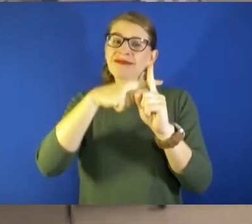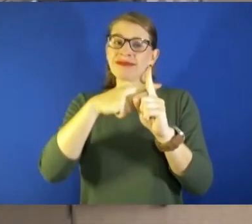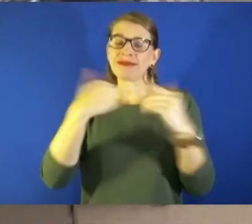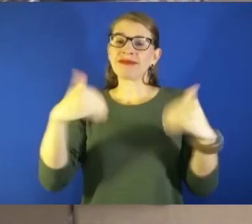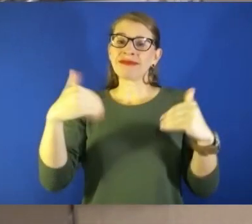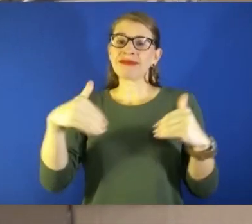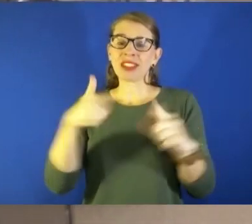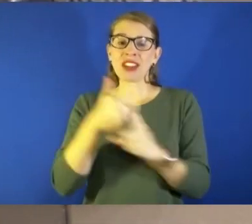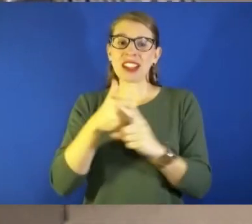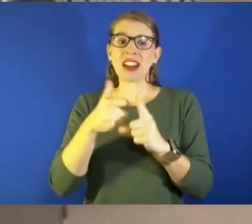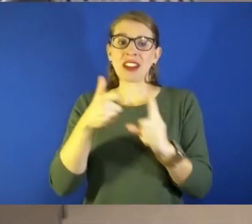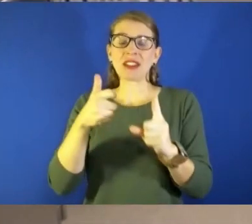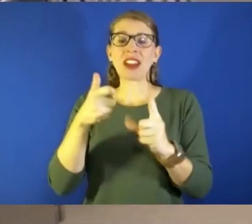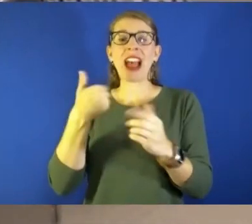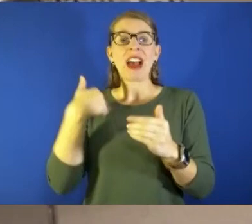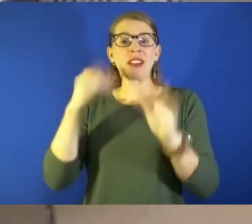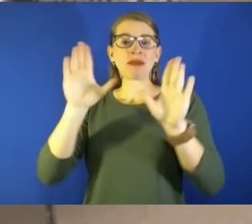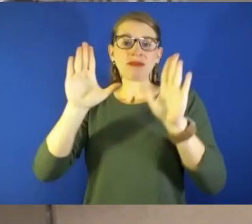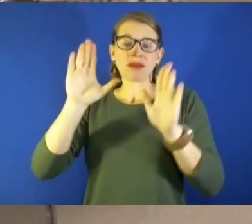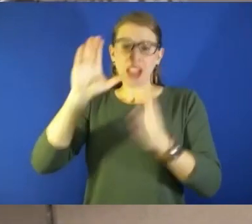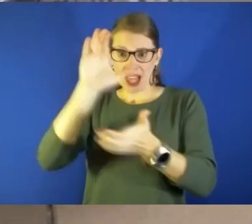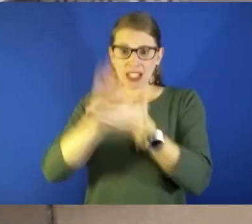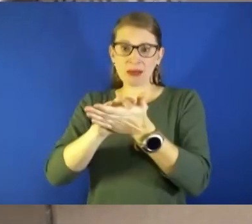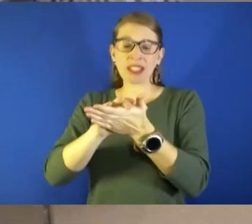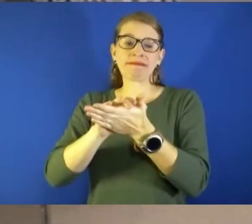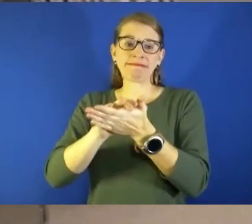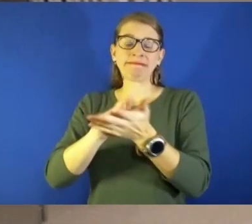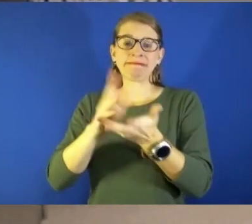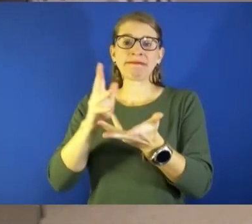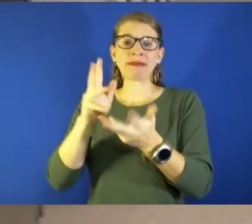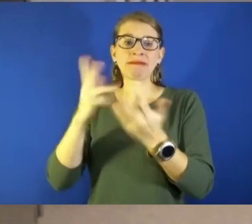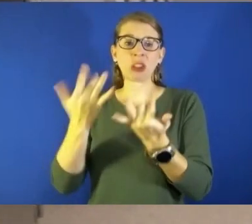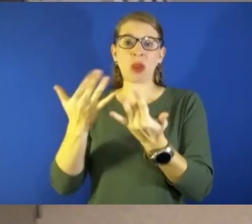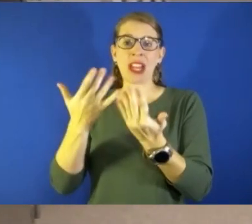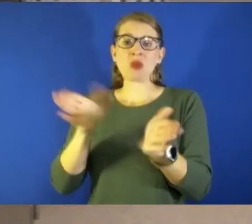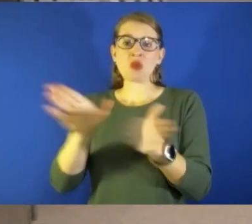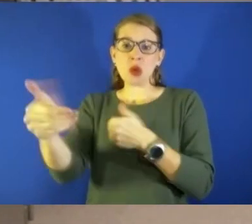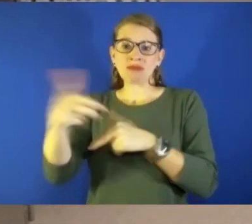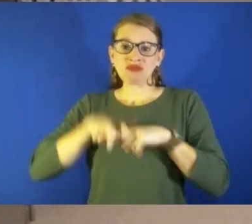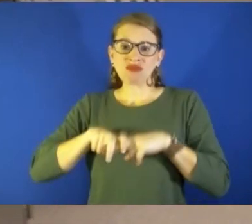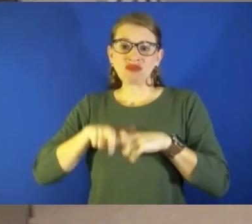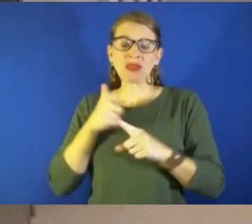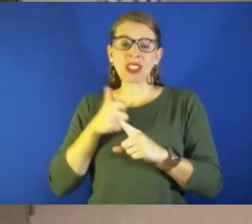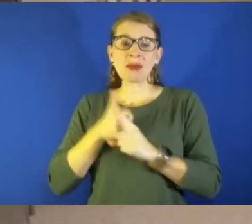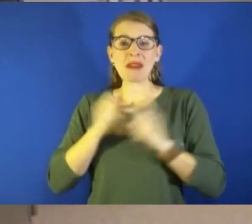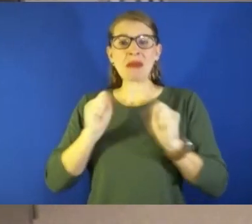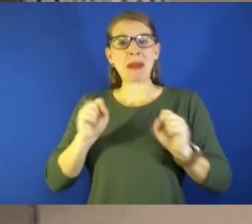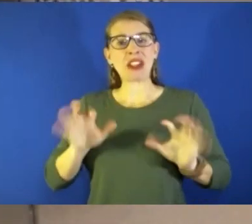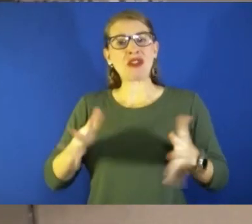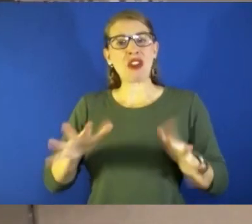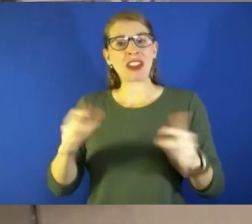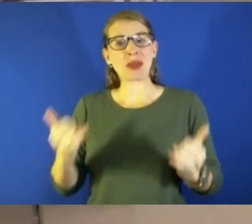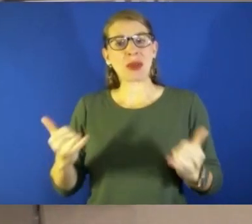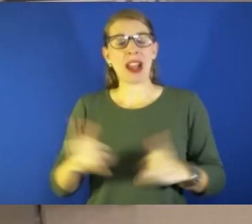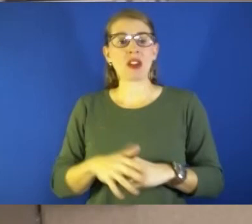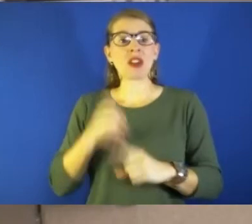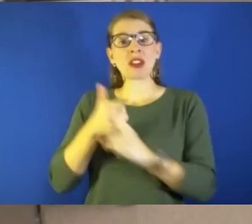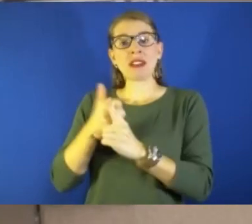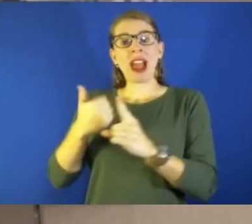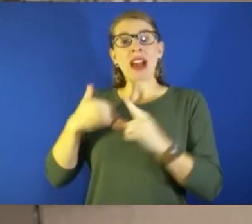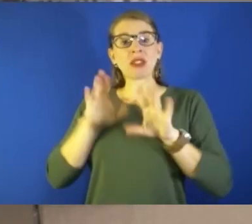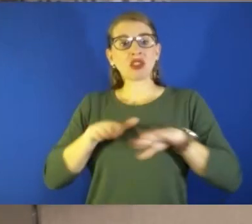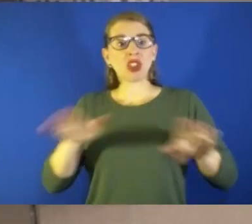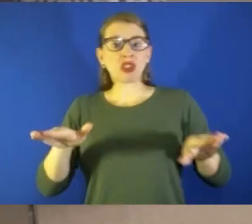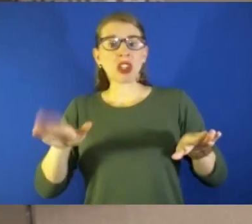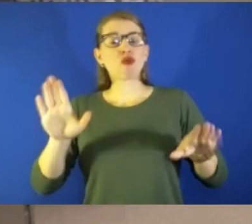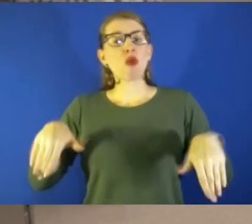has a devoted husband who's in the waiting room. As you can imagine, he's probably really nervous right now. She has children who are grown.